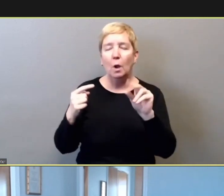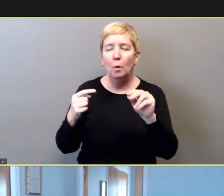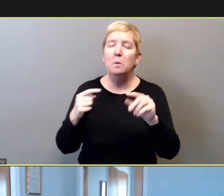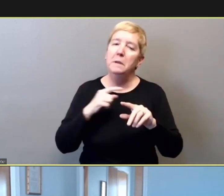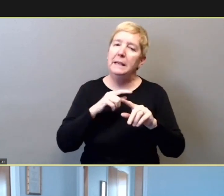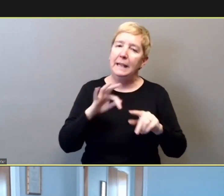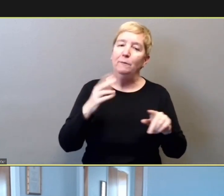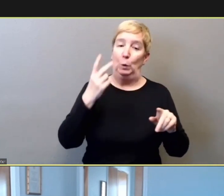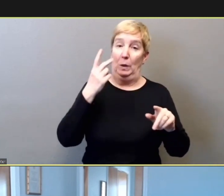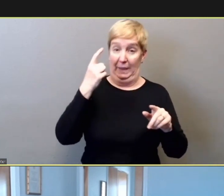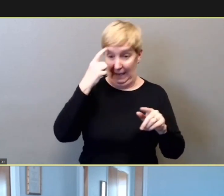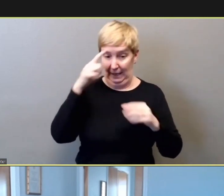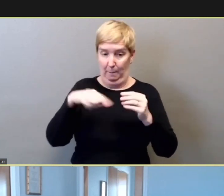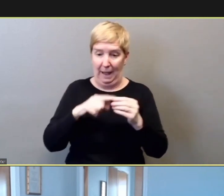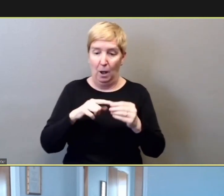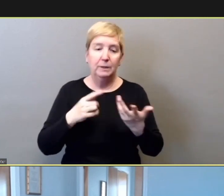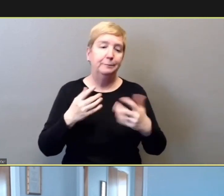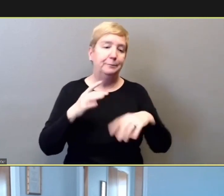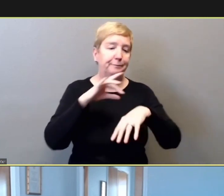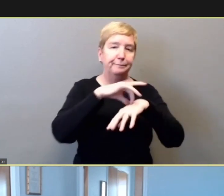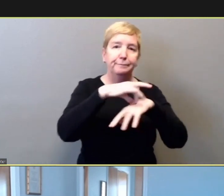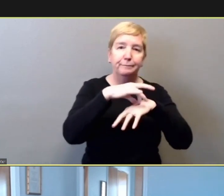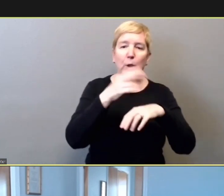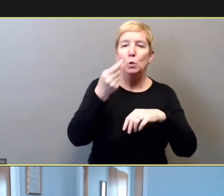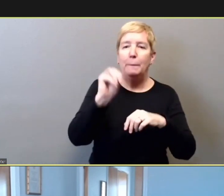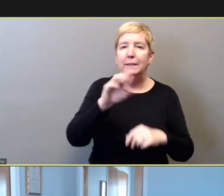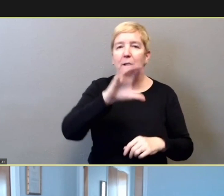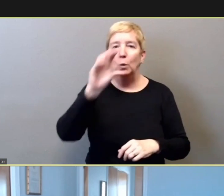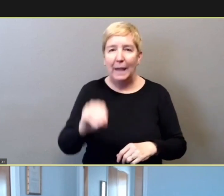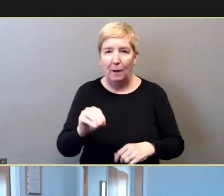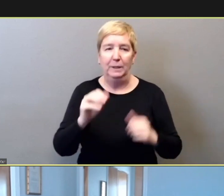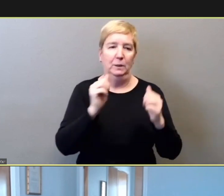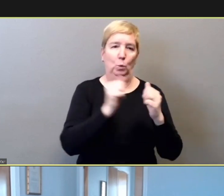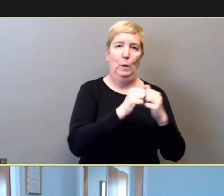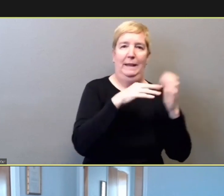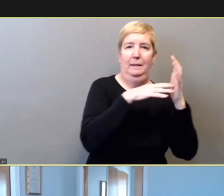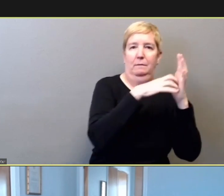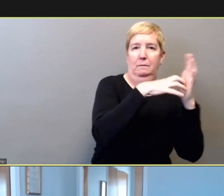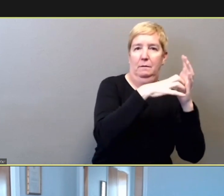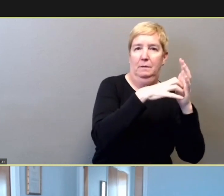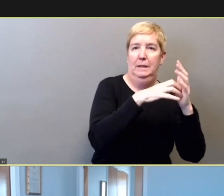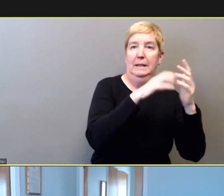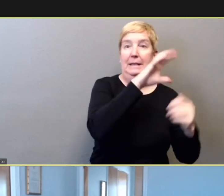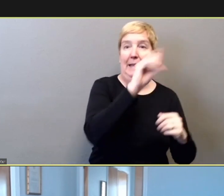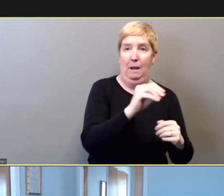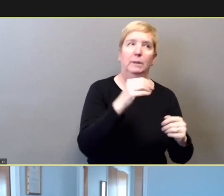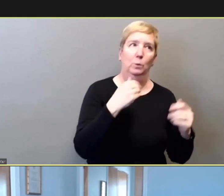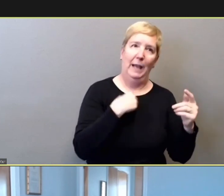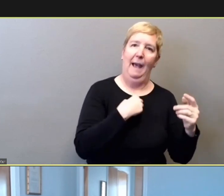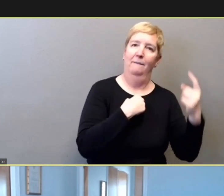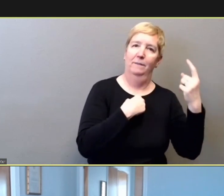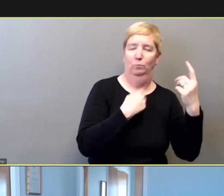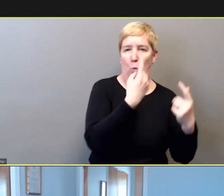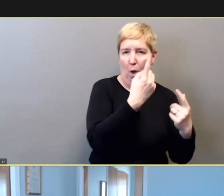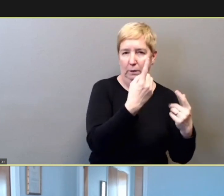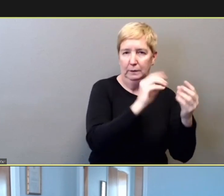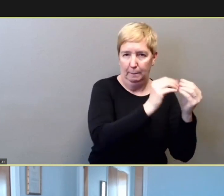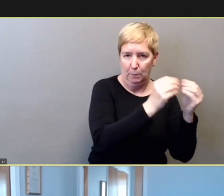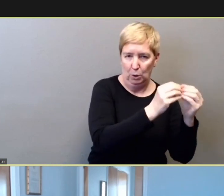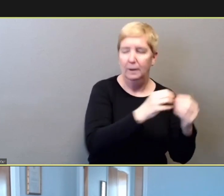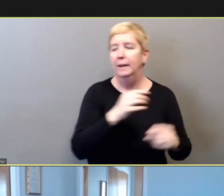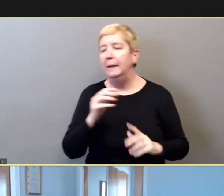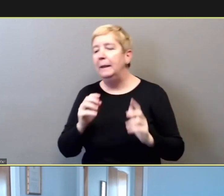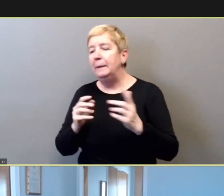places, the geographic places with the most vulnerable populations, we've got an index for that. And you look at the places